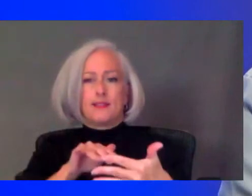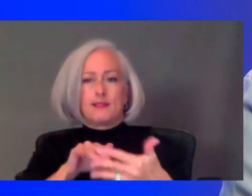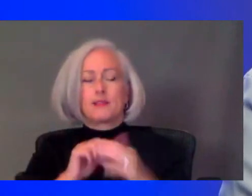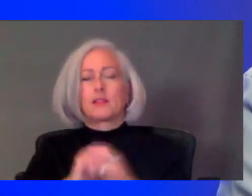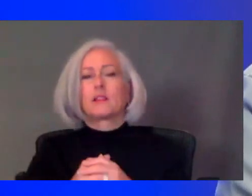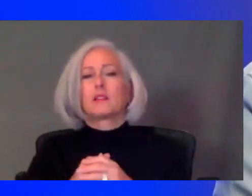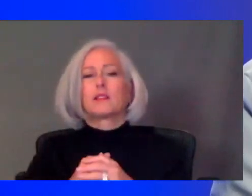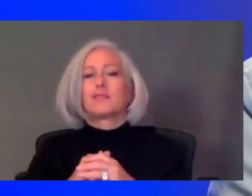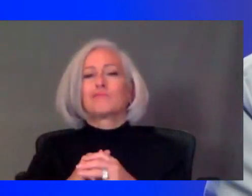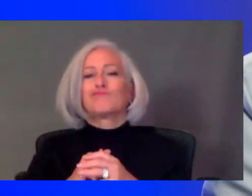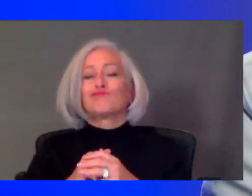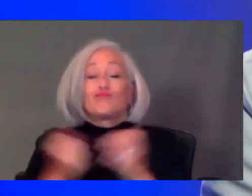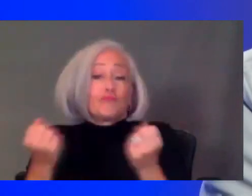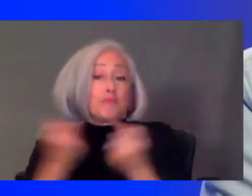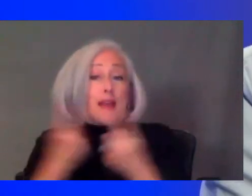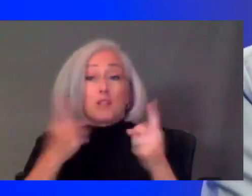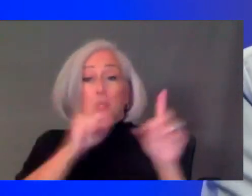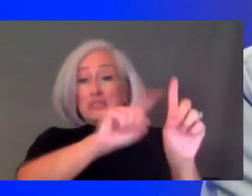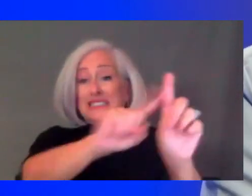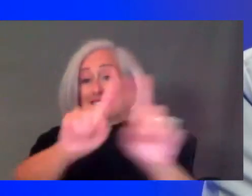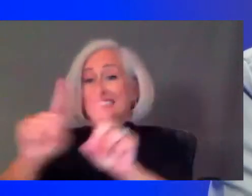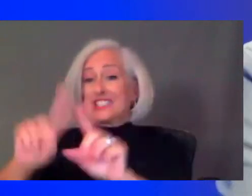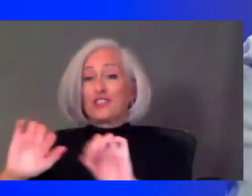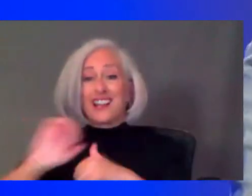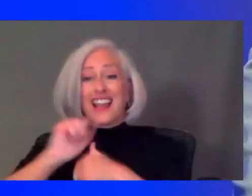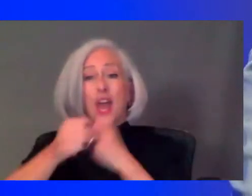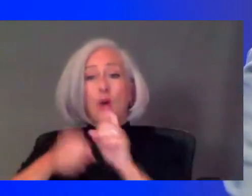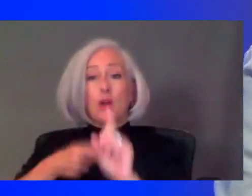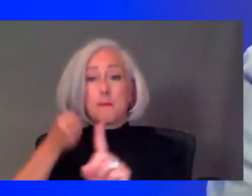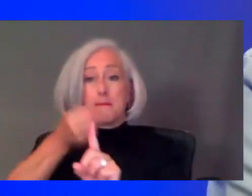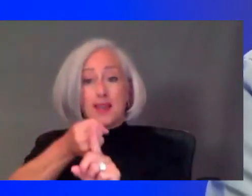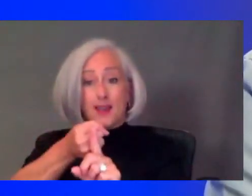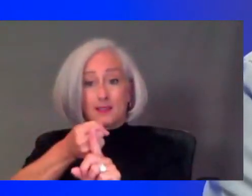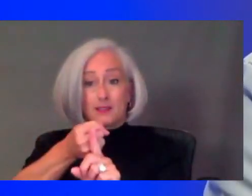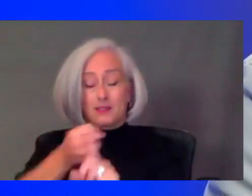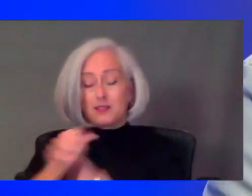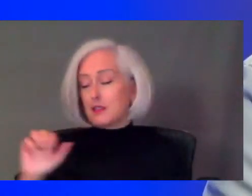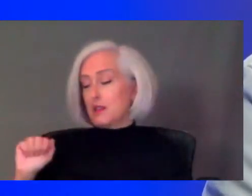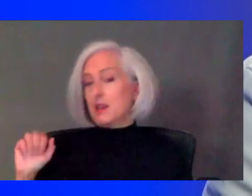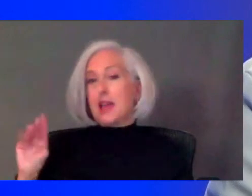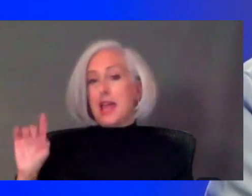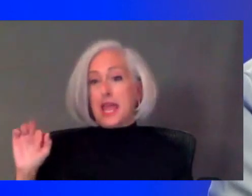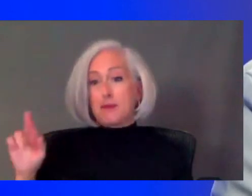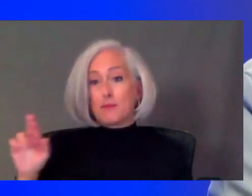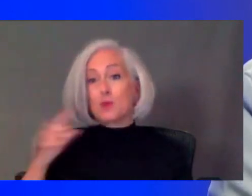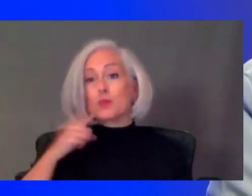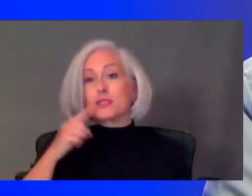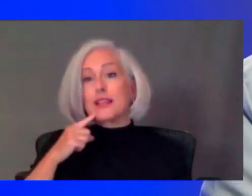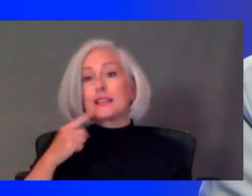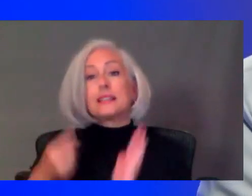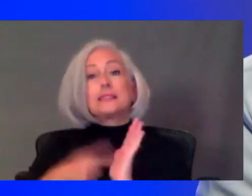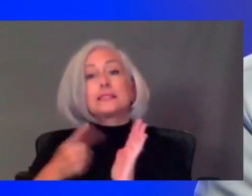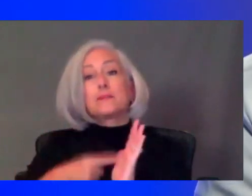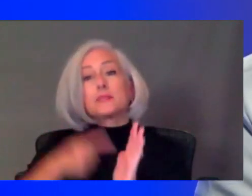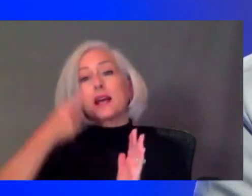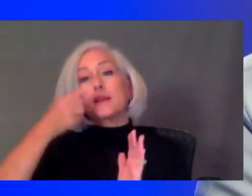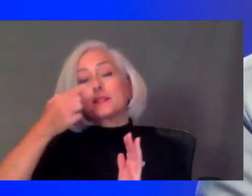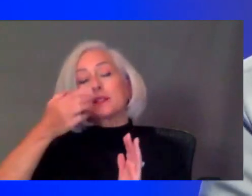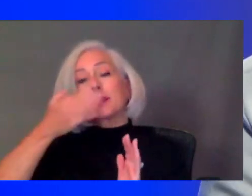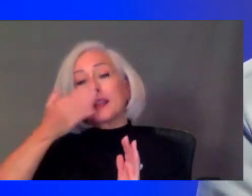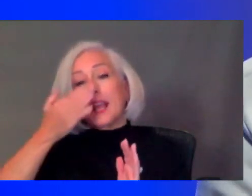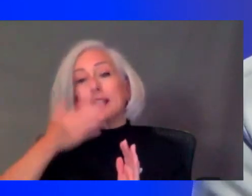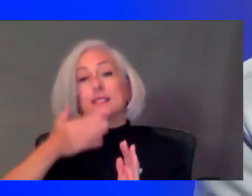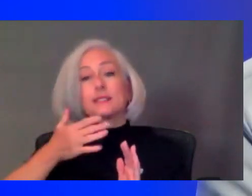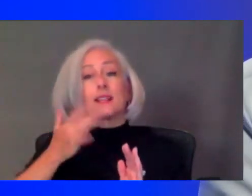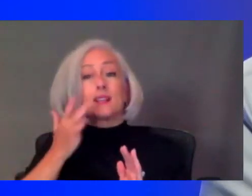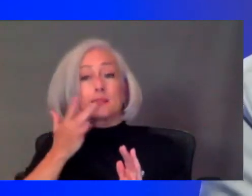effective. Yeah, and as far as other high-risk situations, certainly we take that into account. We heard